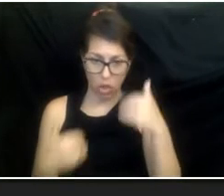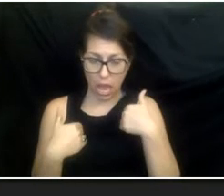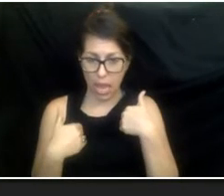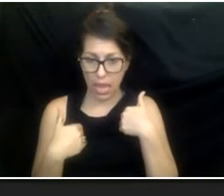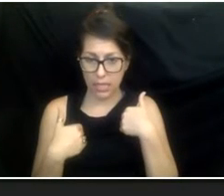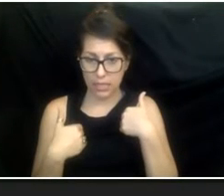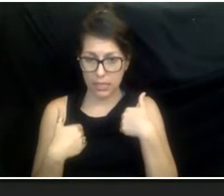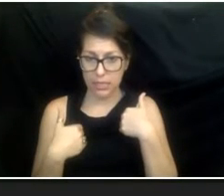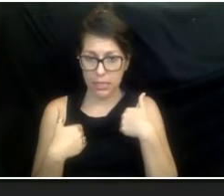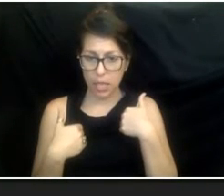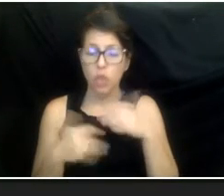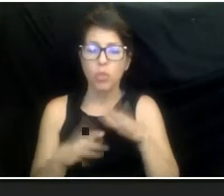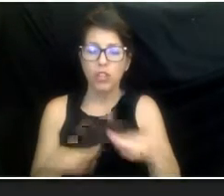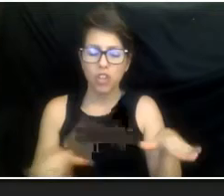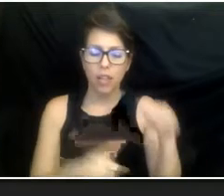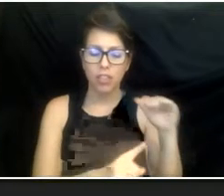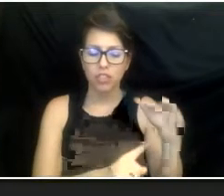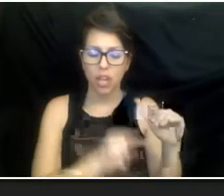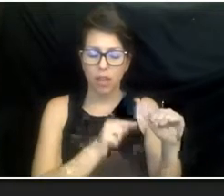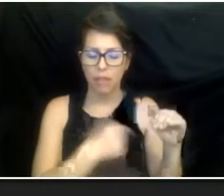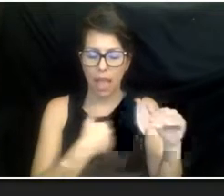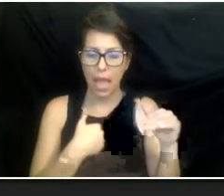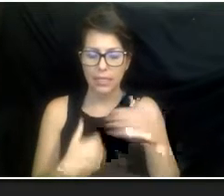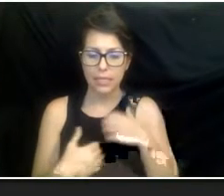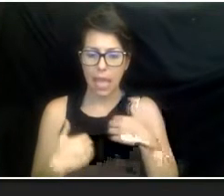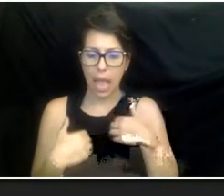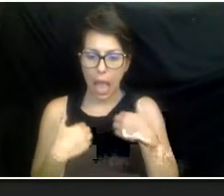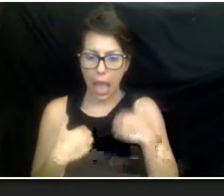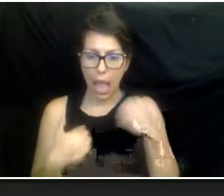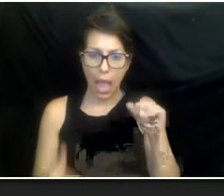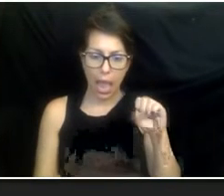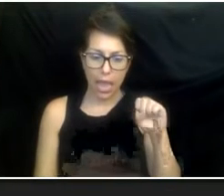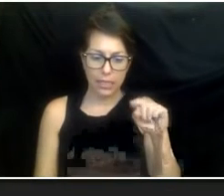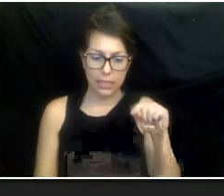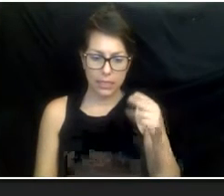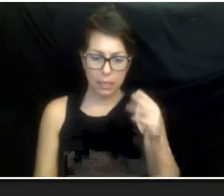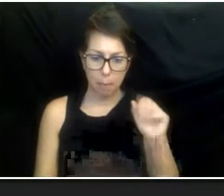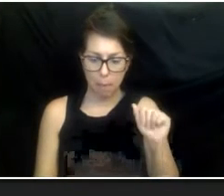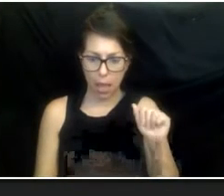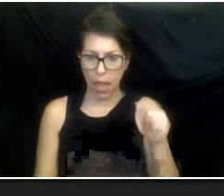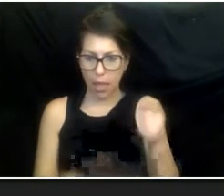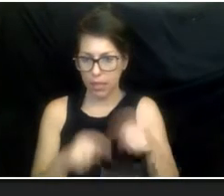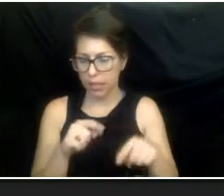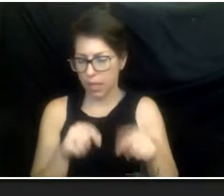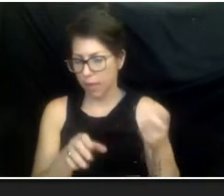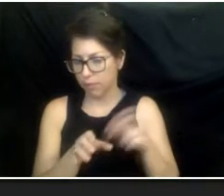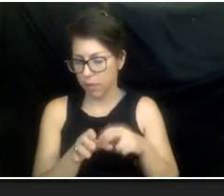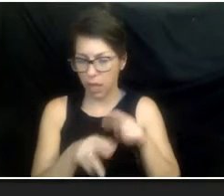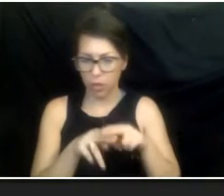a victim to go and speak to a judge about visitation uh modification